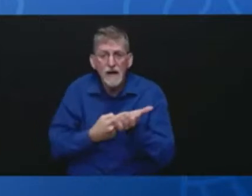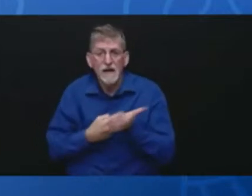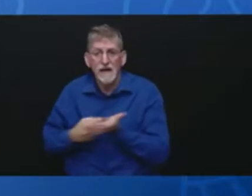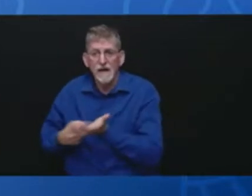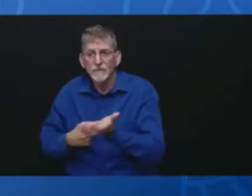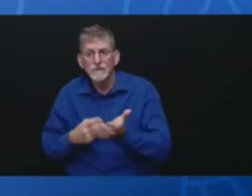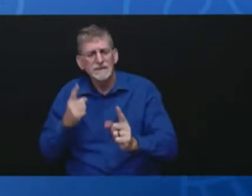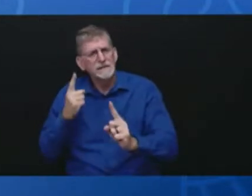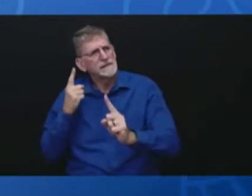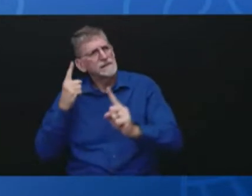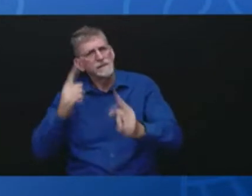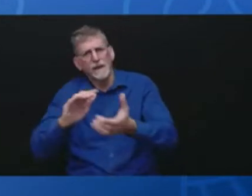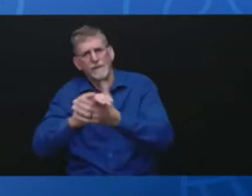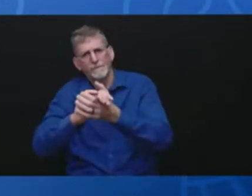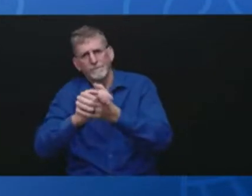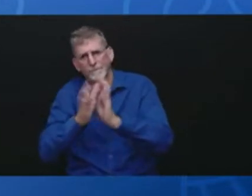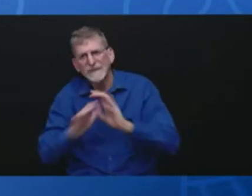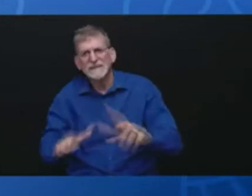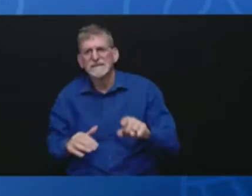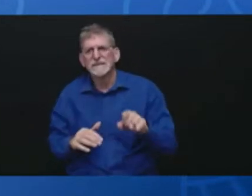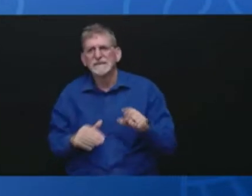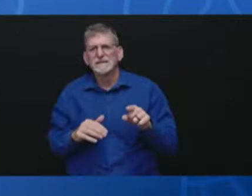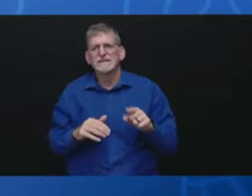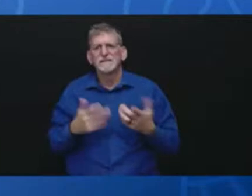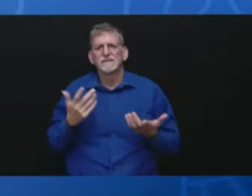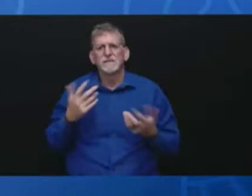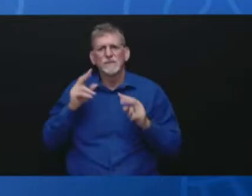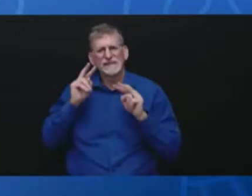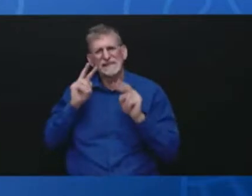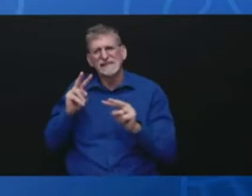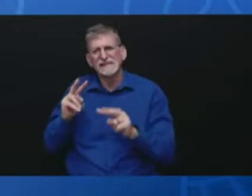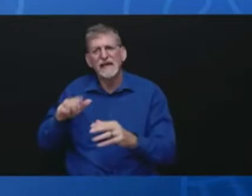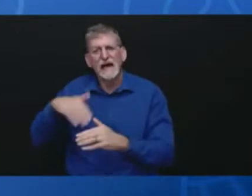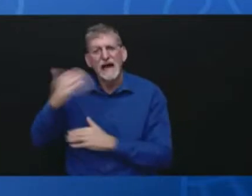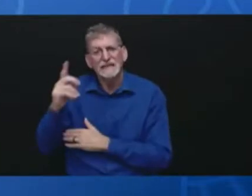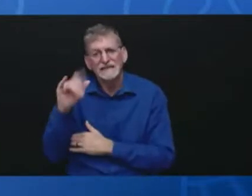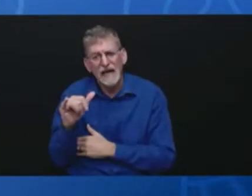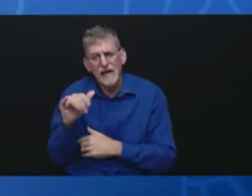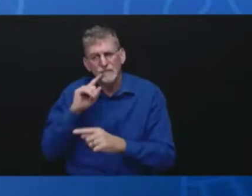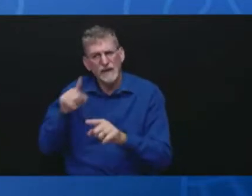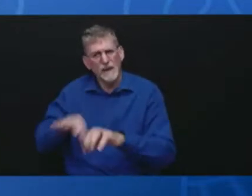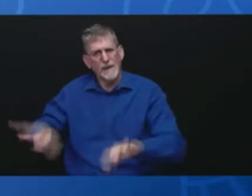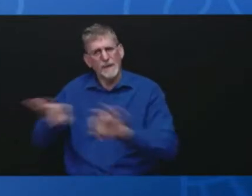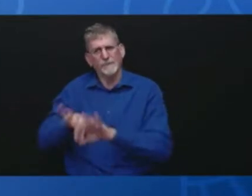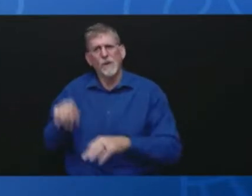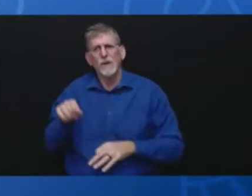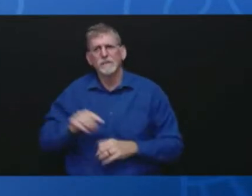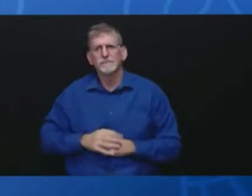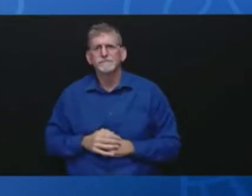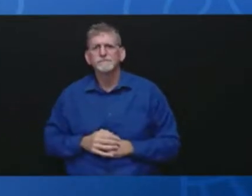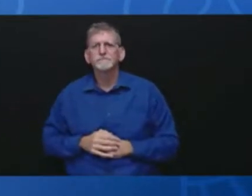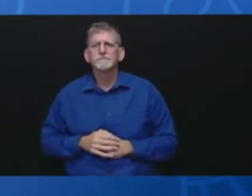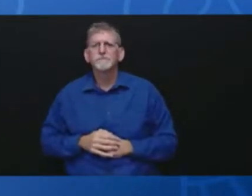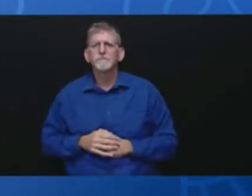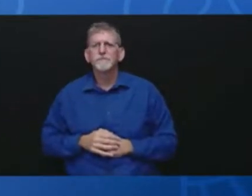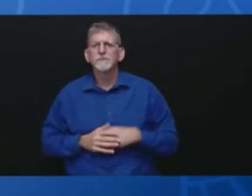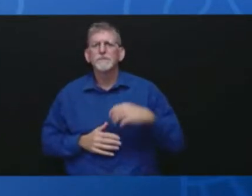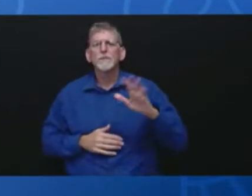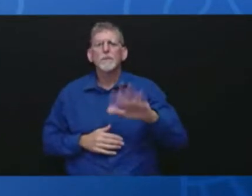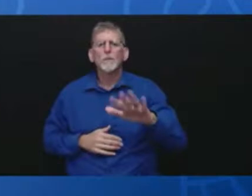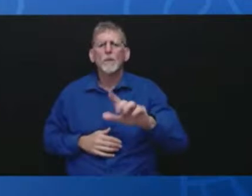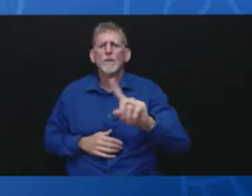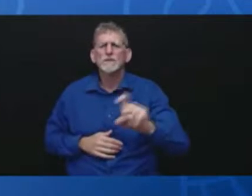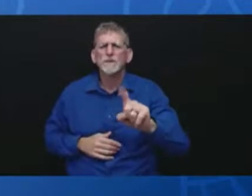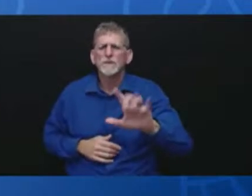that matters. And that takes us to that point. Now, on that point, Right. may I also get your comment, your reaction to attack the